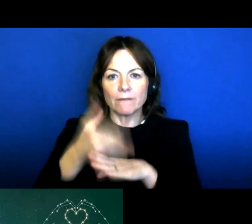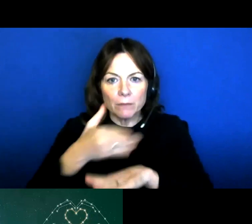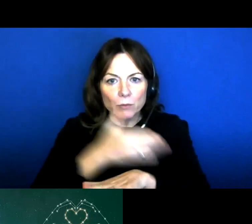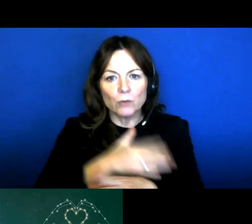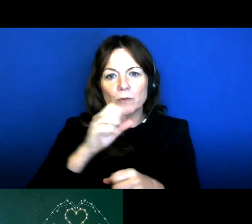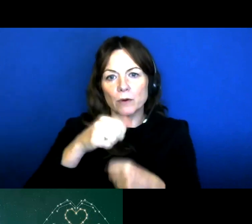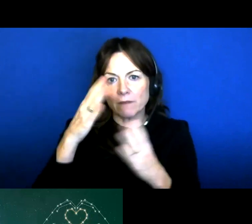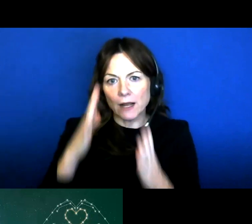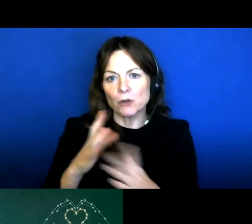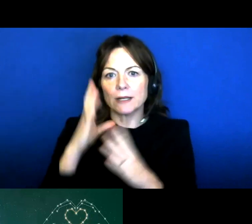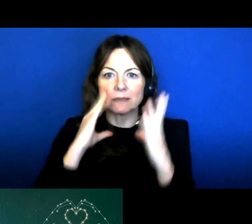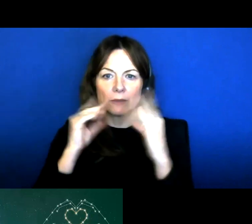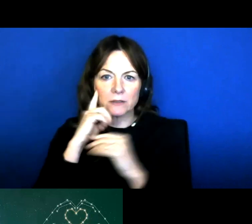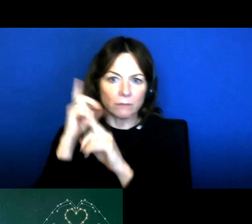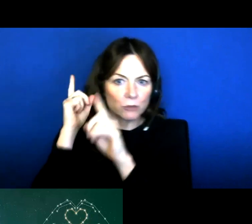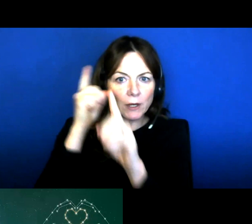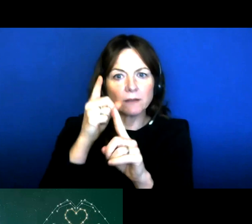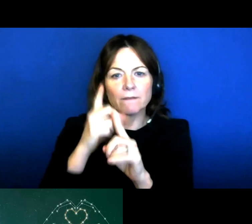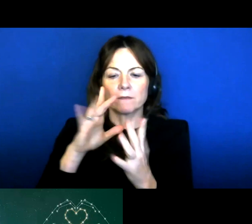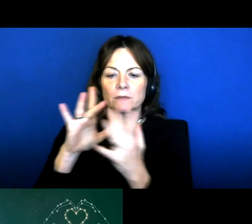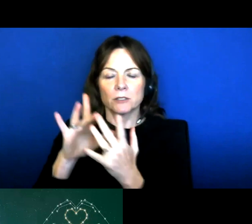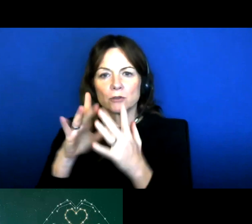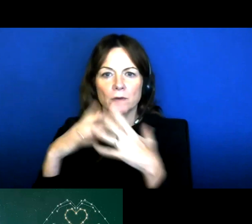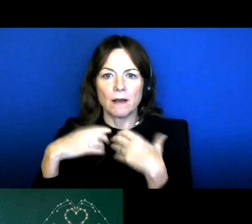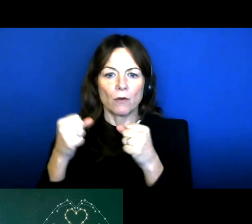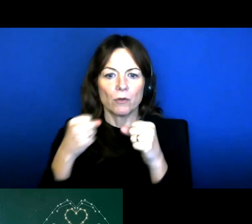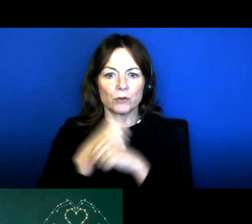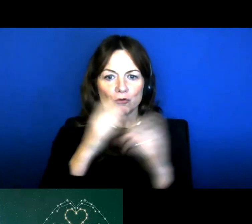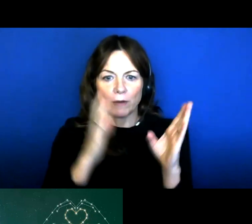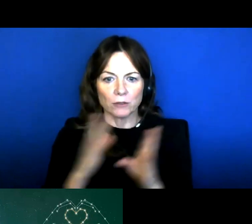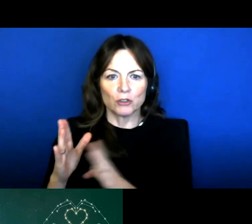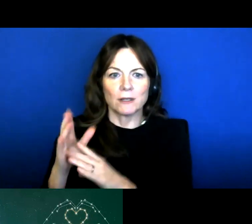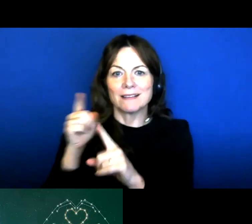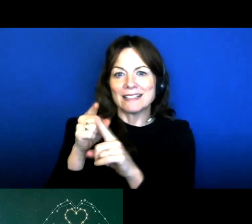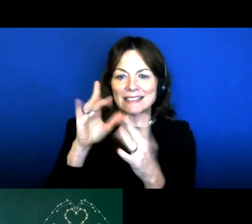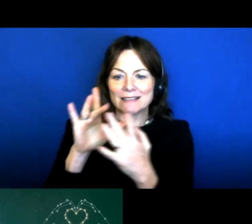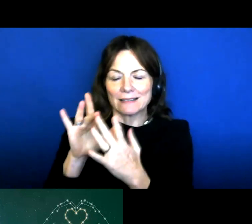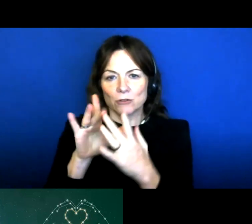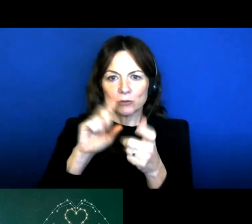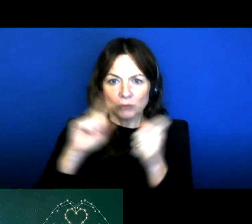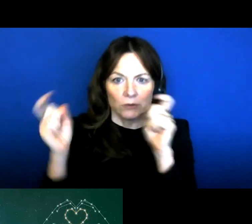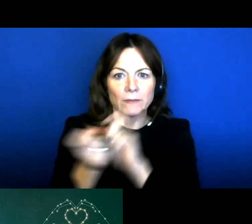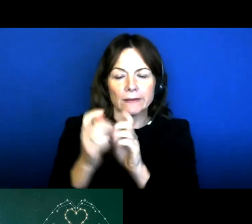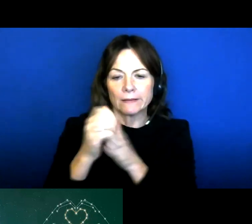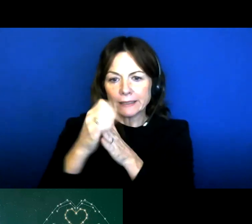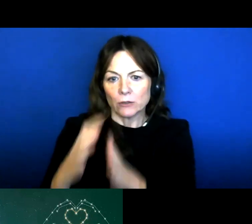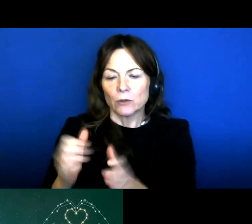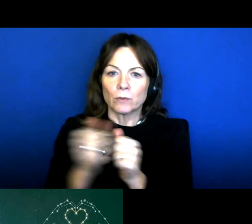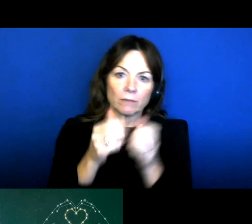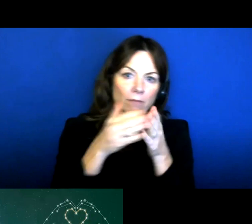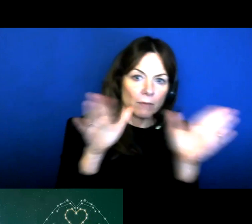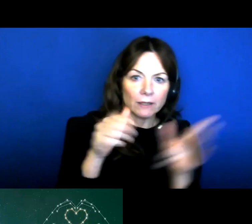Experience strategic objective of the digital health strategy. He's a digital transformation leader with public and private